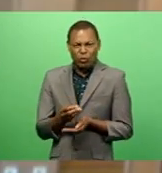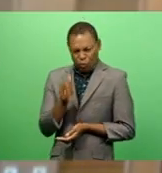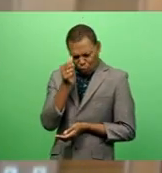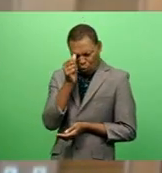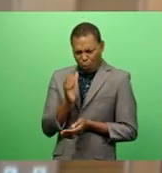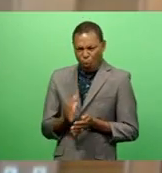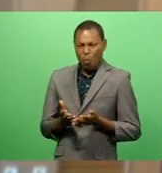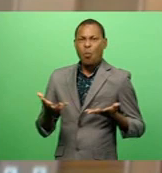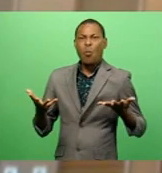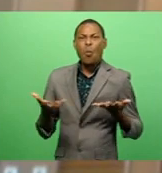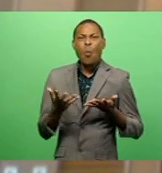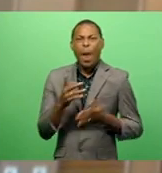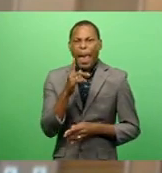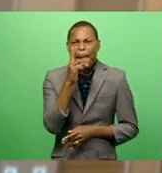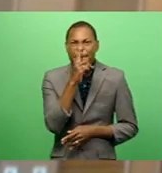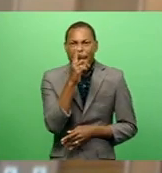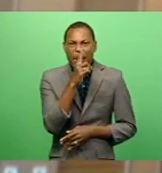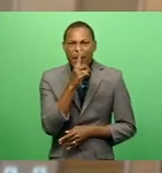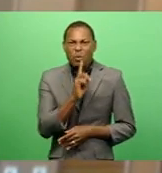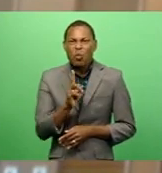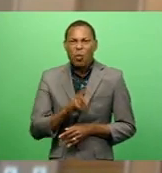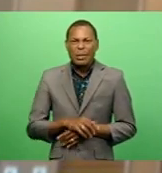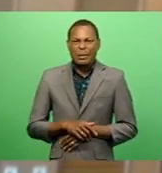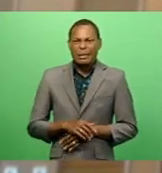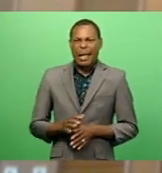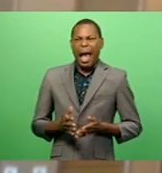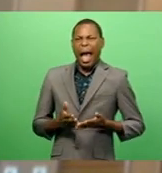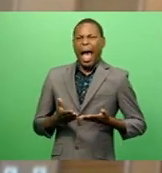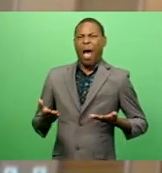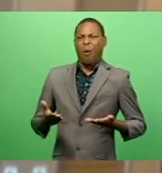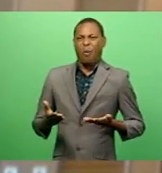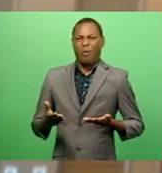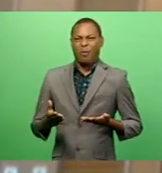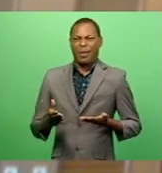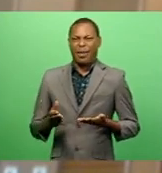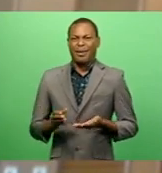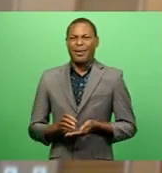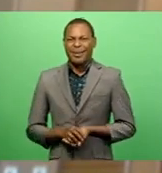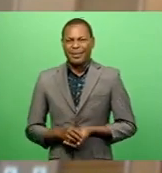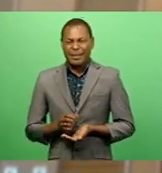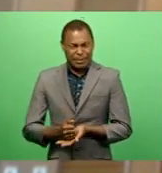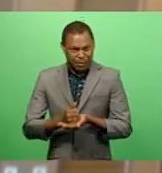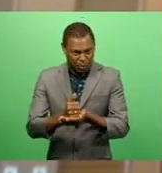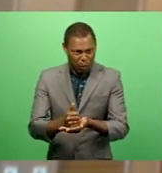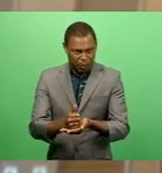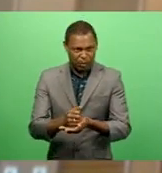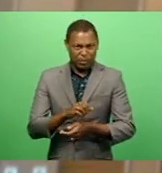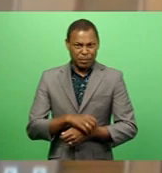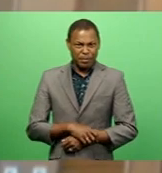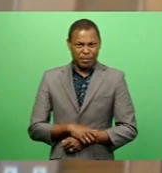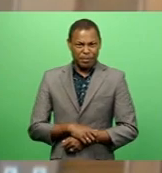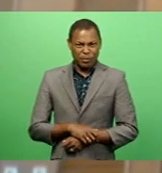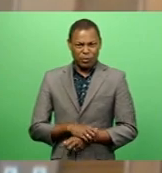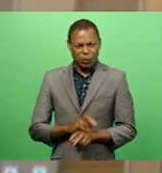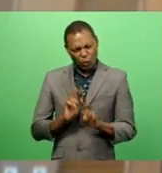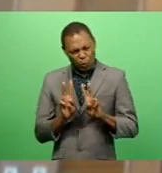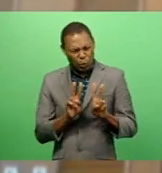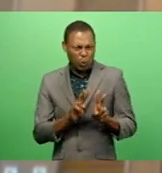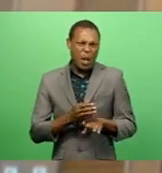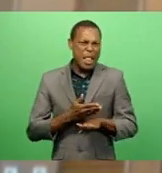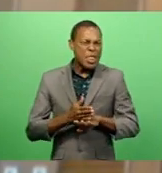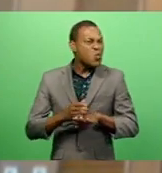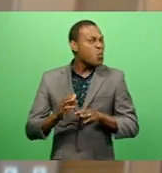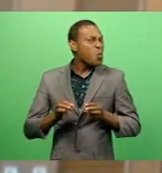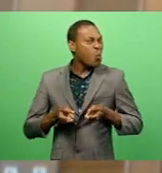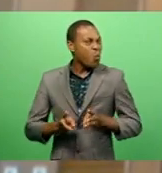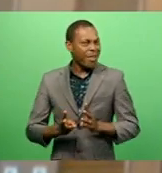maybe, being disincentivized or how they're being disincentivized. So we're looking at new mechanisms